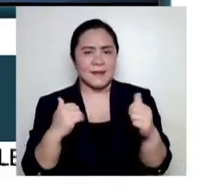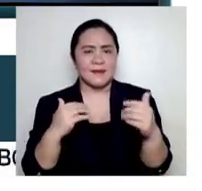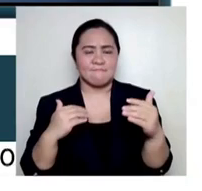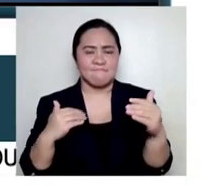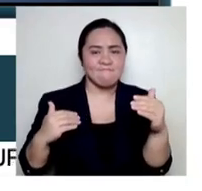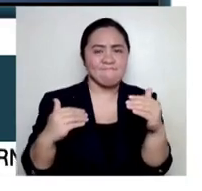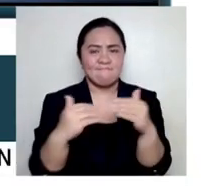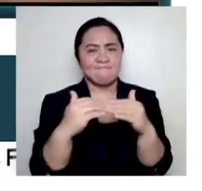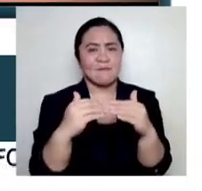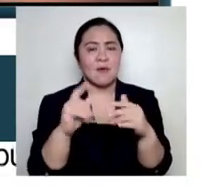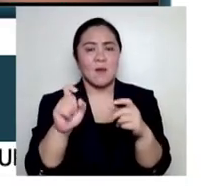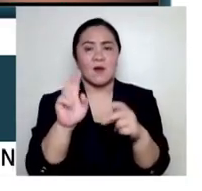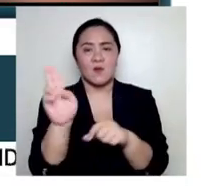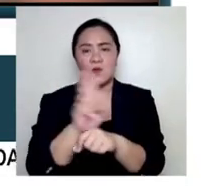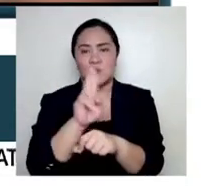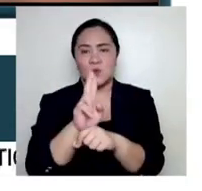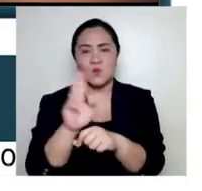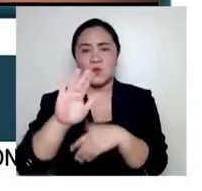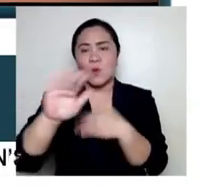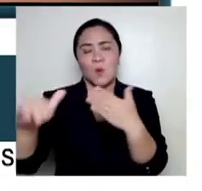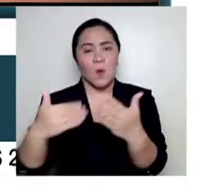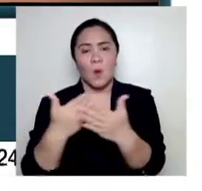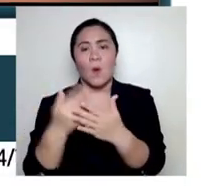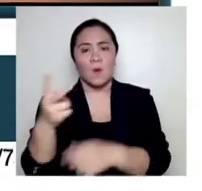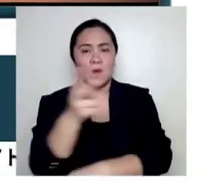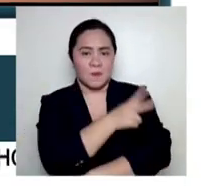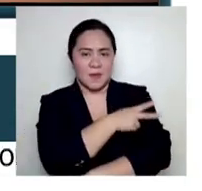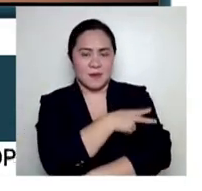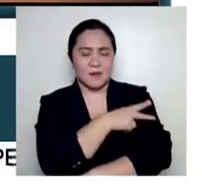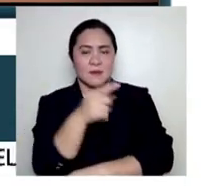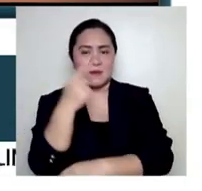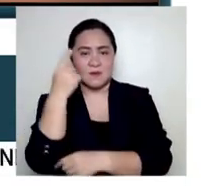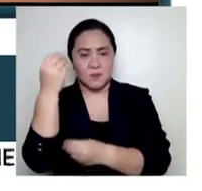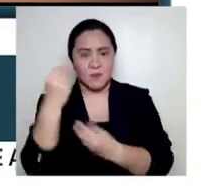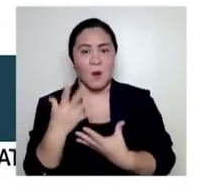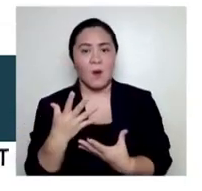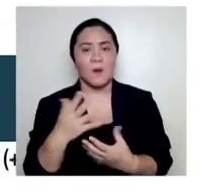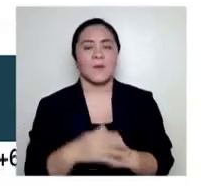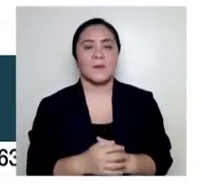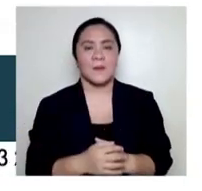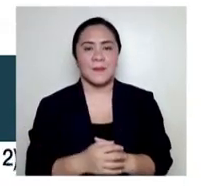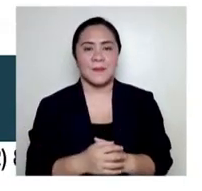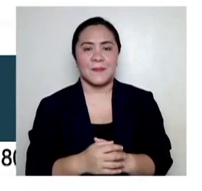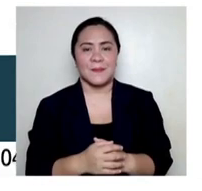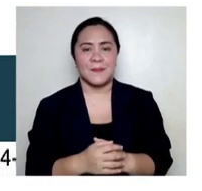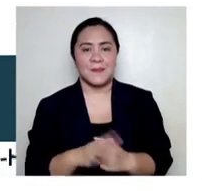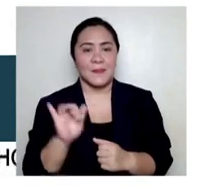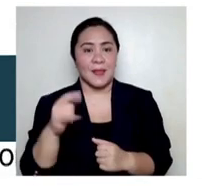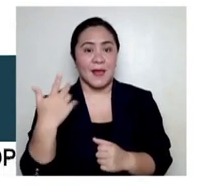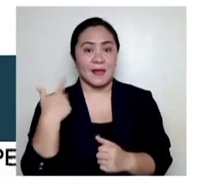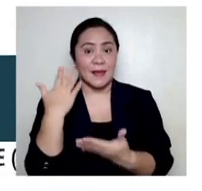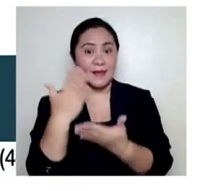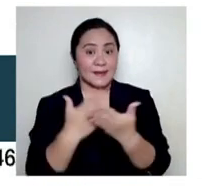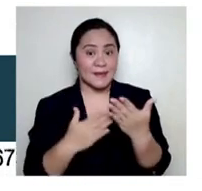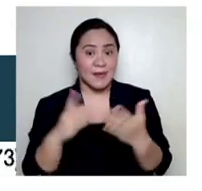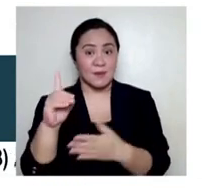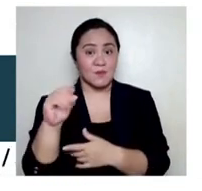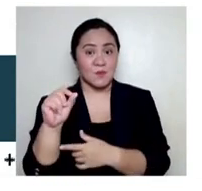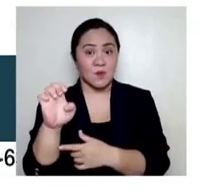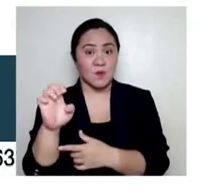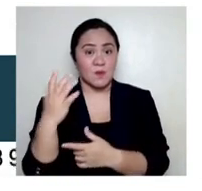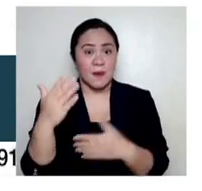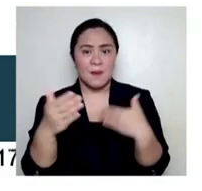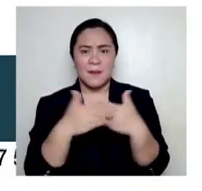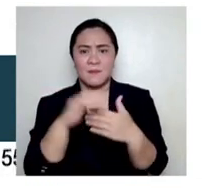to use them and utilize these vaccines as given to us. Dr. Loretta, when you say there are some doses that may expire come July, how